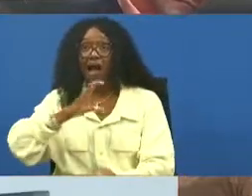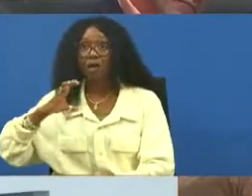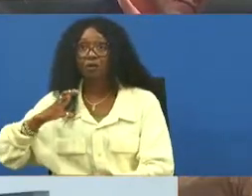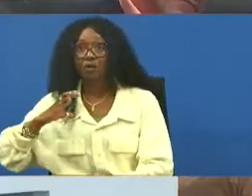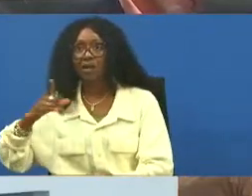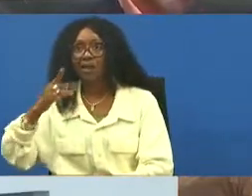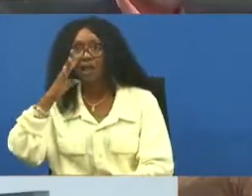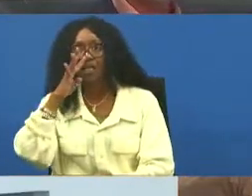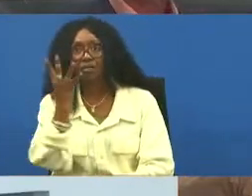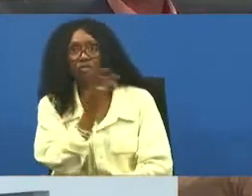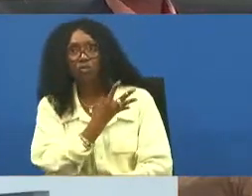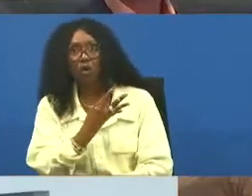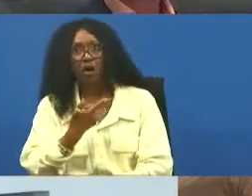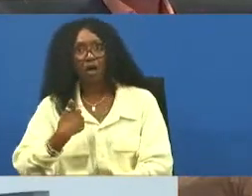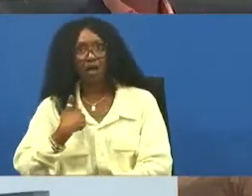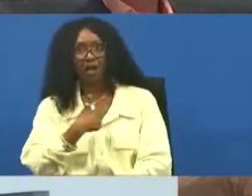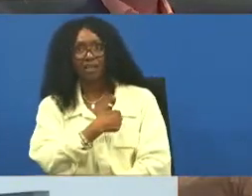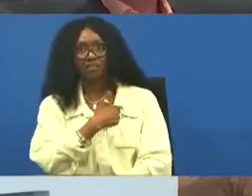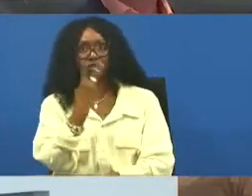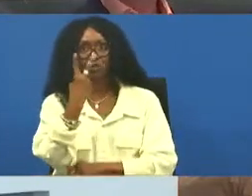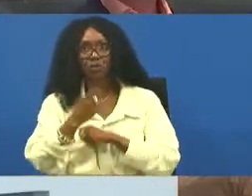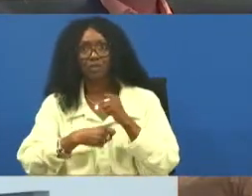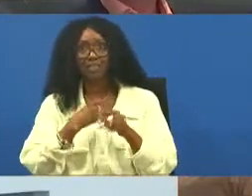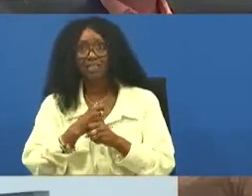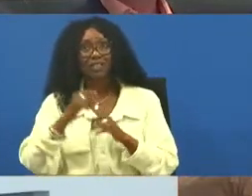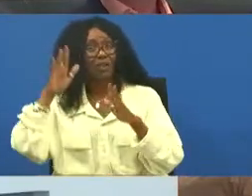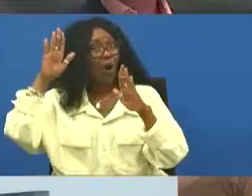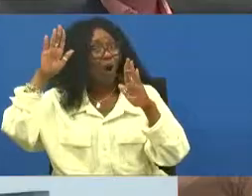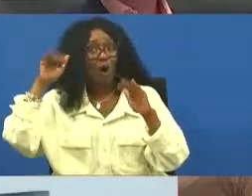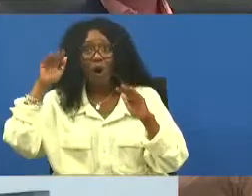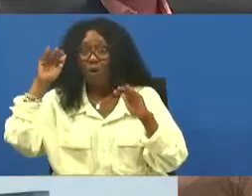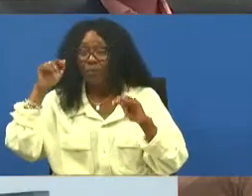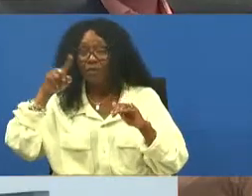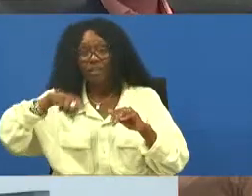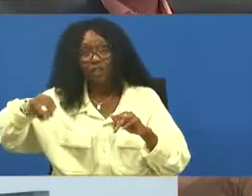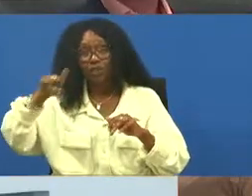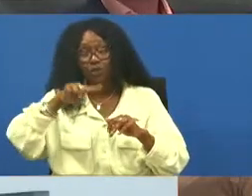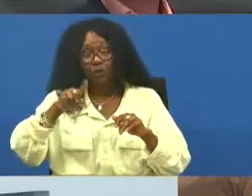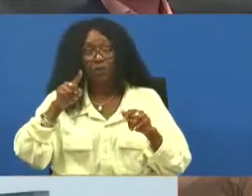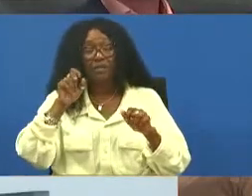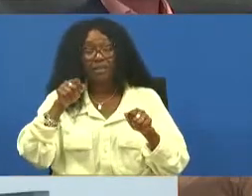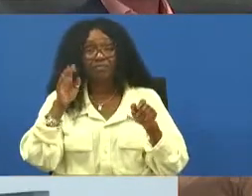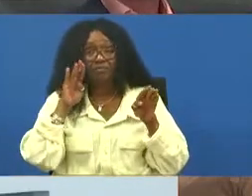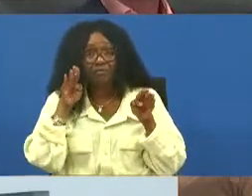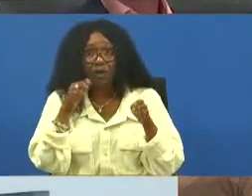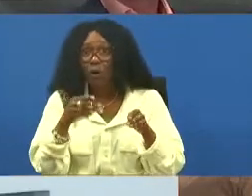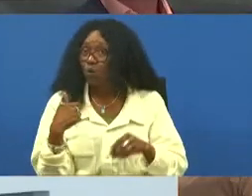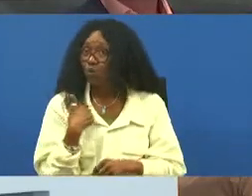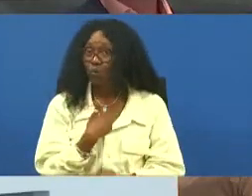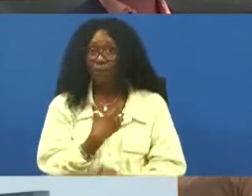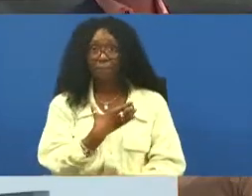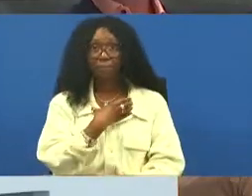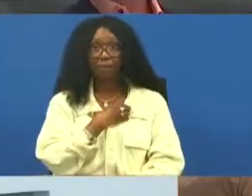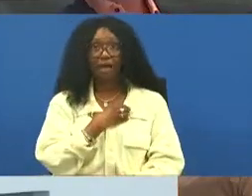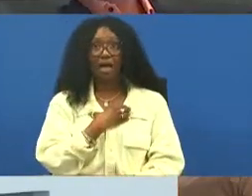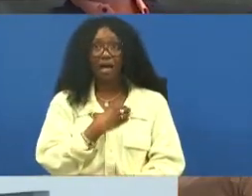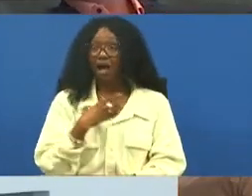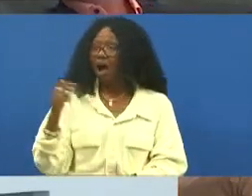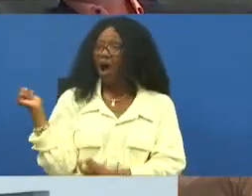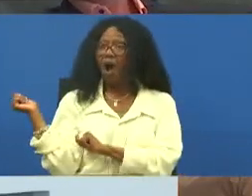for more than 2 years. So we're hoping this time around you give it a closer look. And we are very opposed to it. I don't know of any residents who